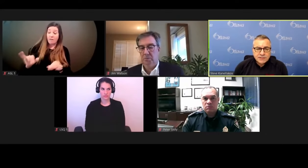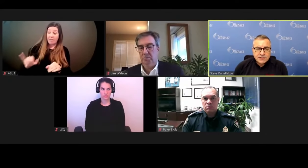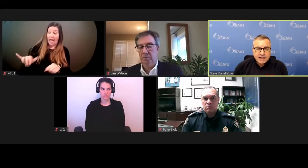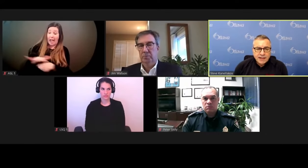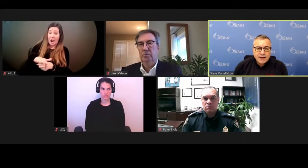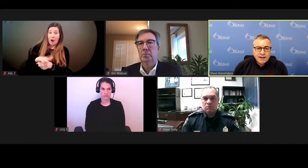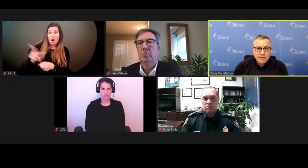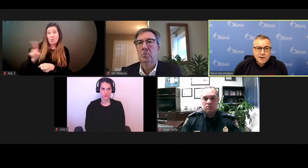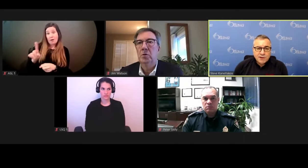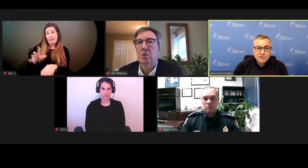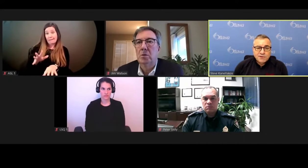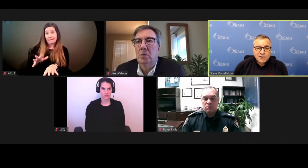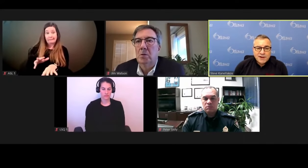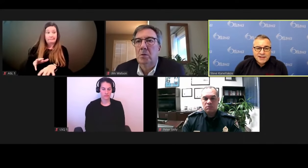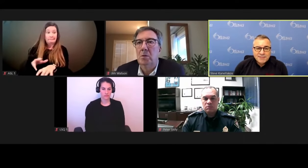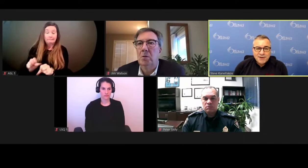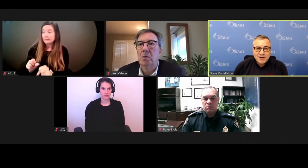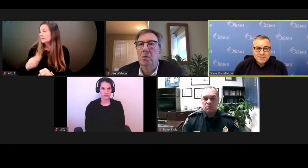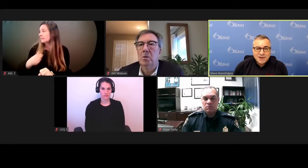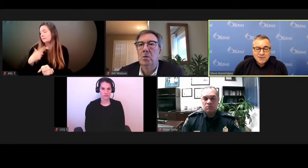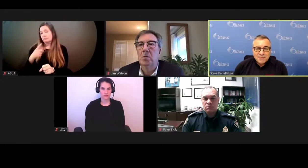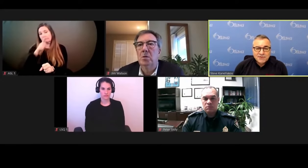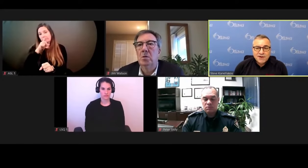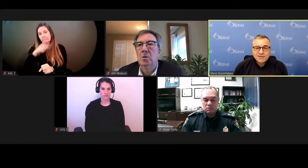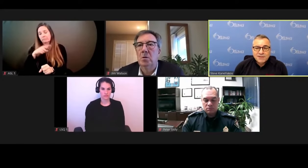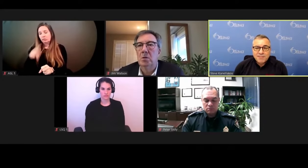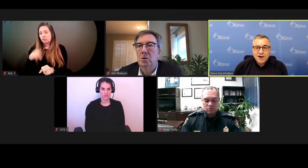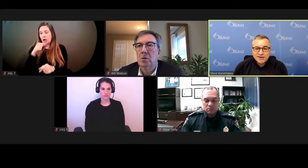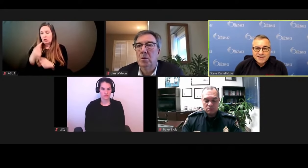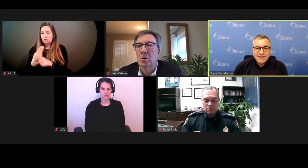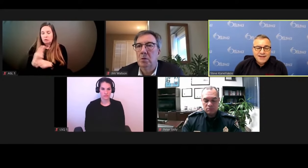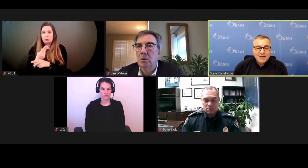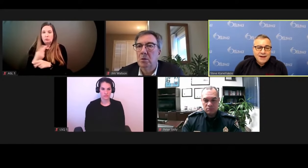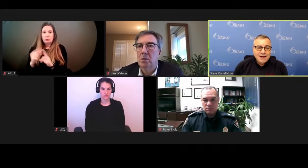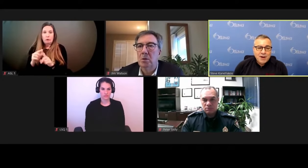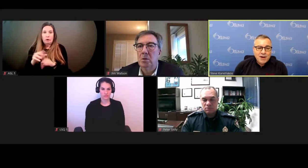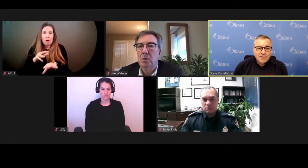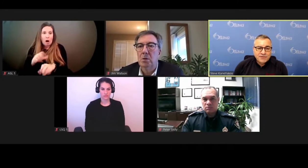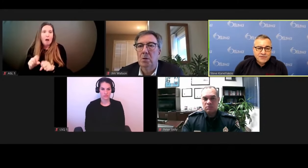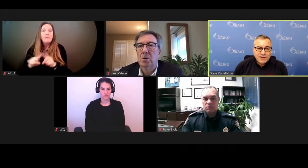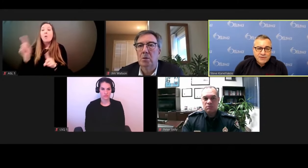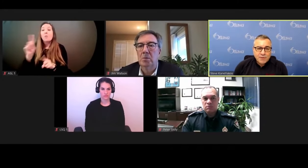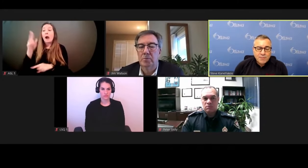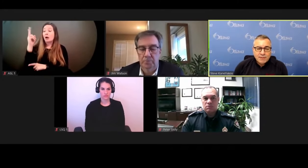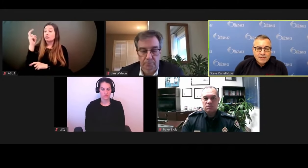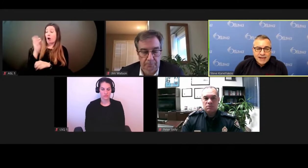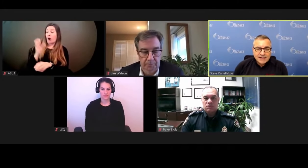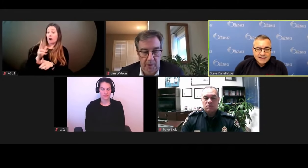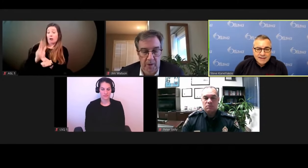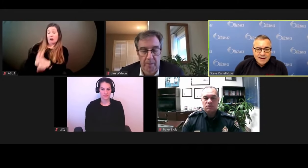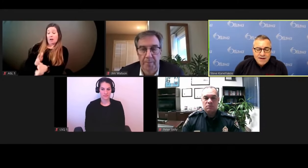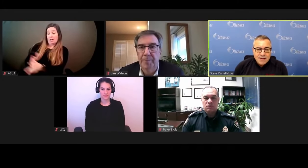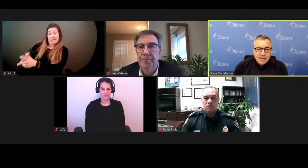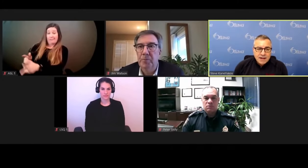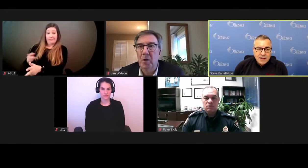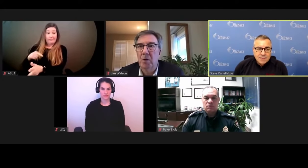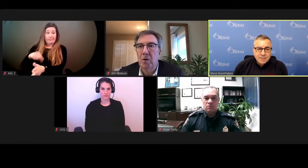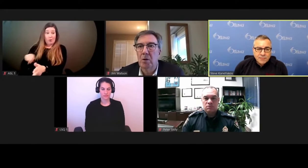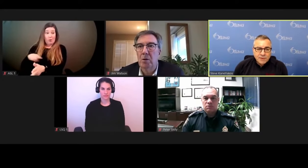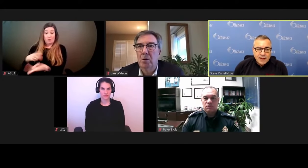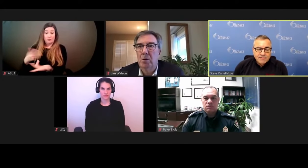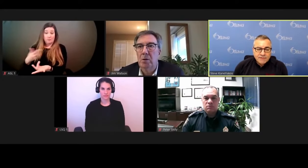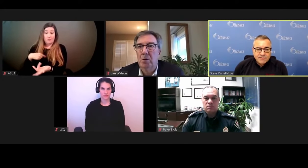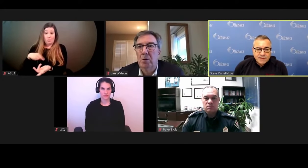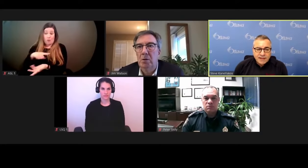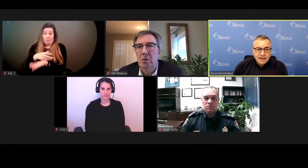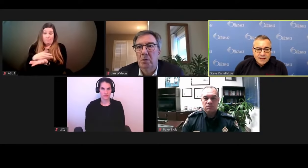should say, I don't want to use the word occupy, where trucks are parked on the streets, we won't be able to get into there. We'll